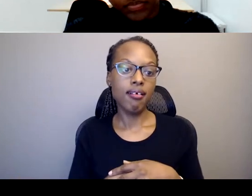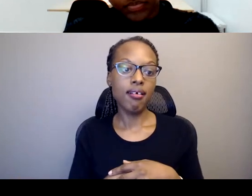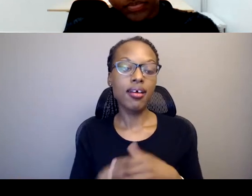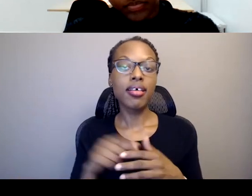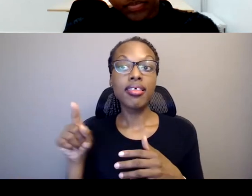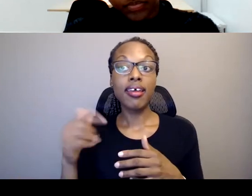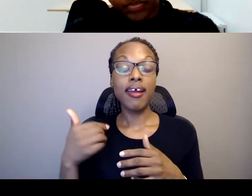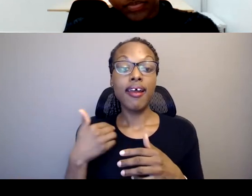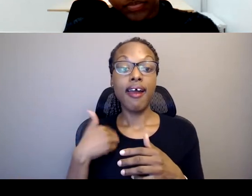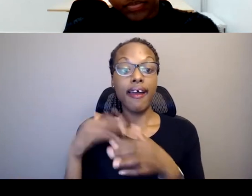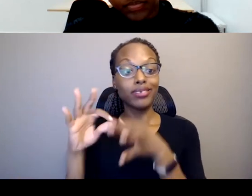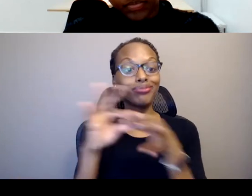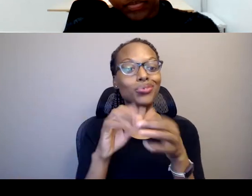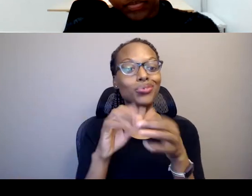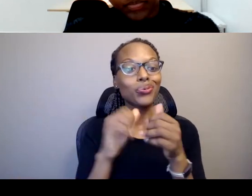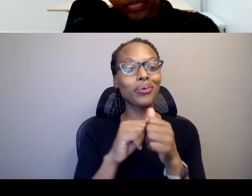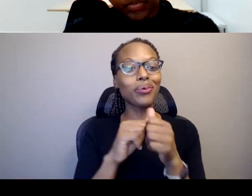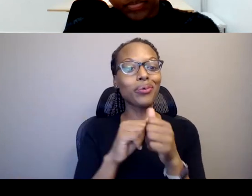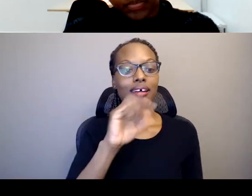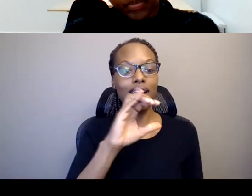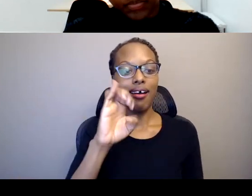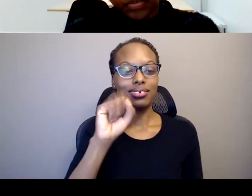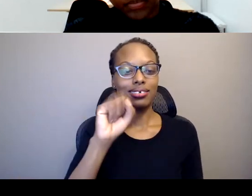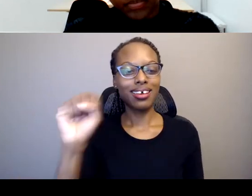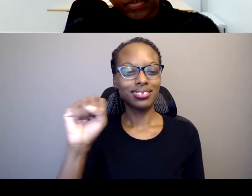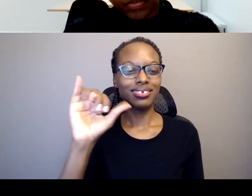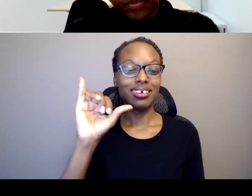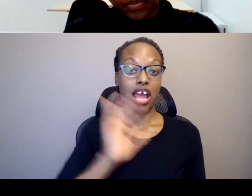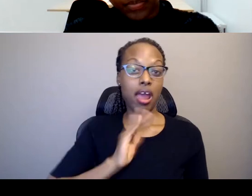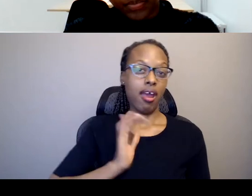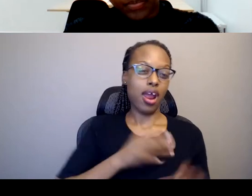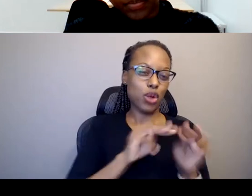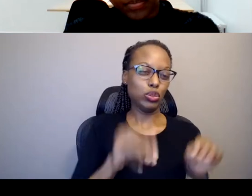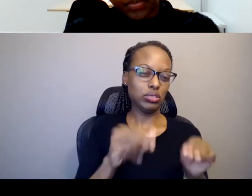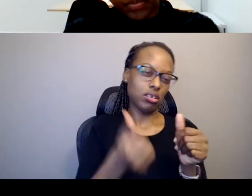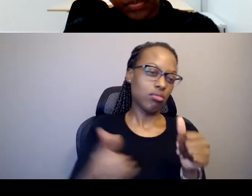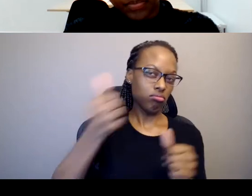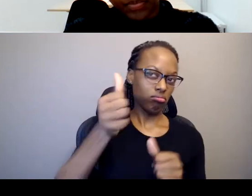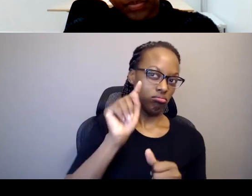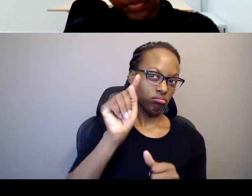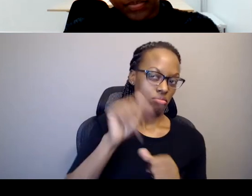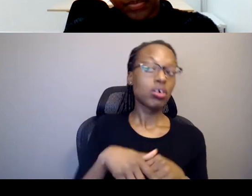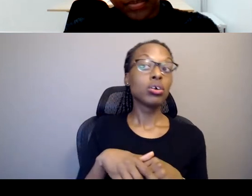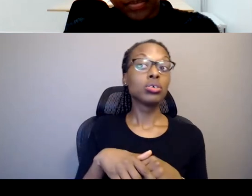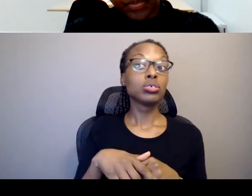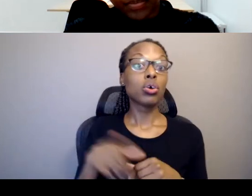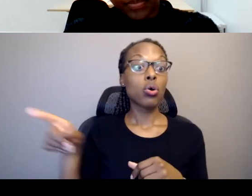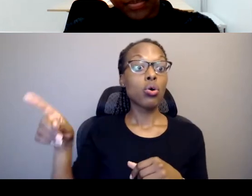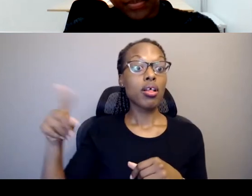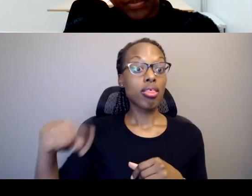parent organization of the museum. So I don't think we were an unknown entity. They were familiar with the sort